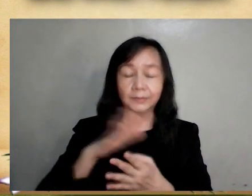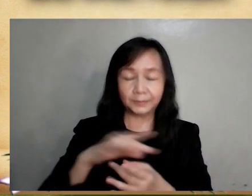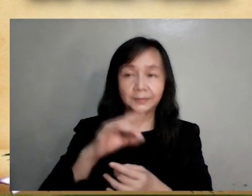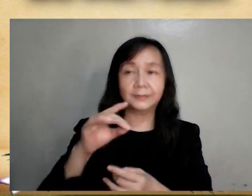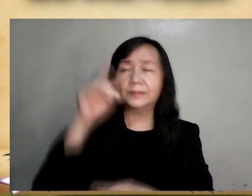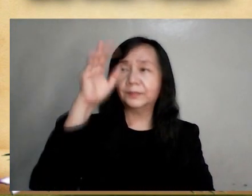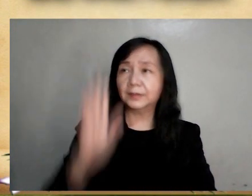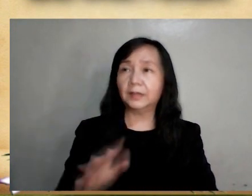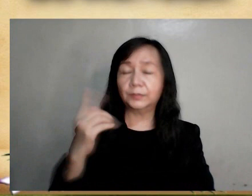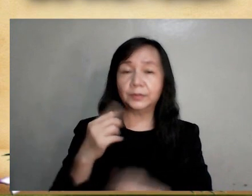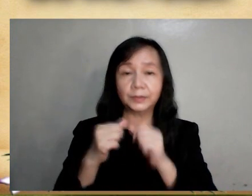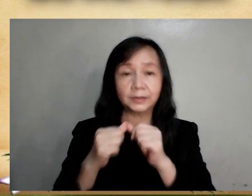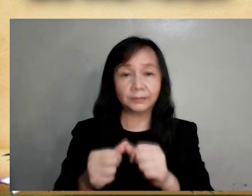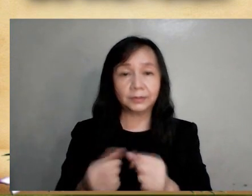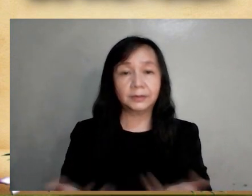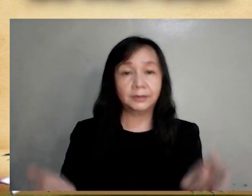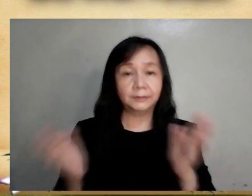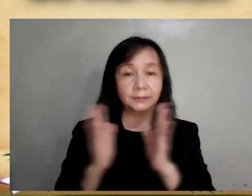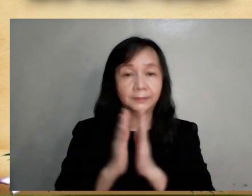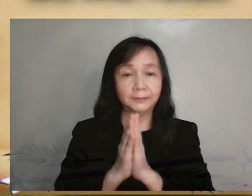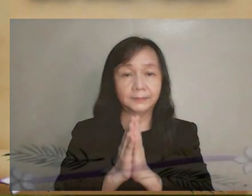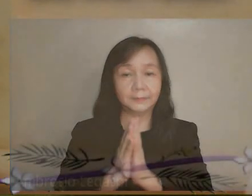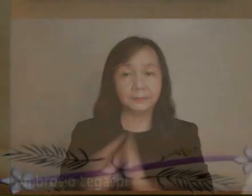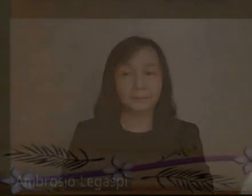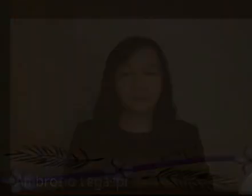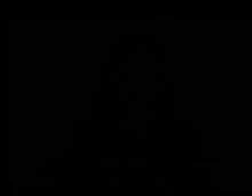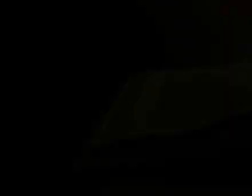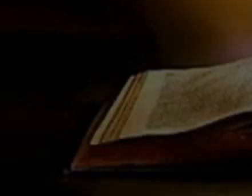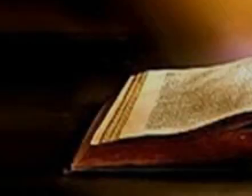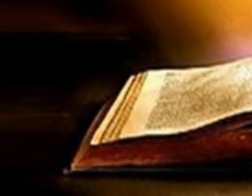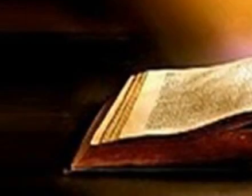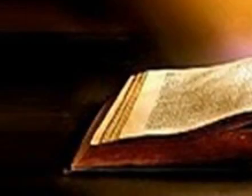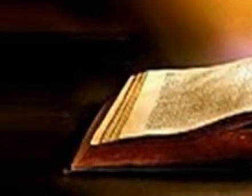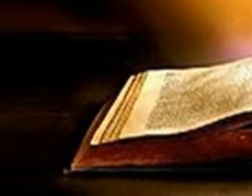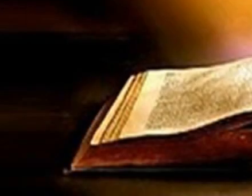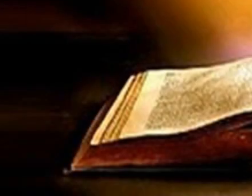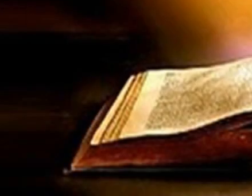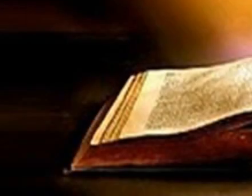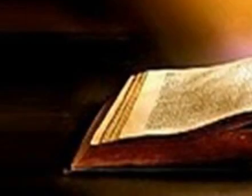Spirit, God, forever and ever. Amen.